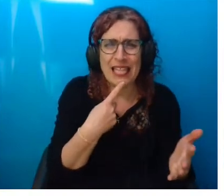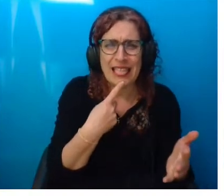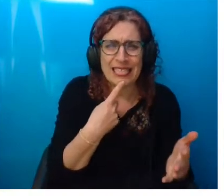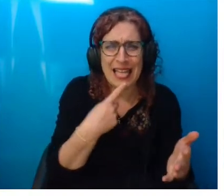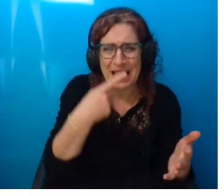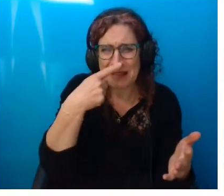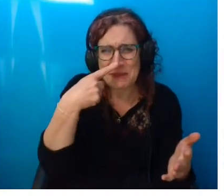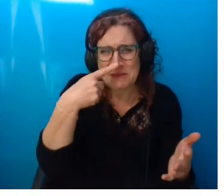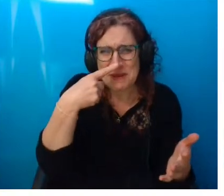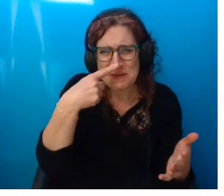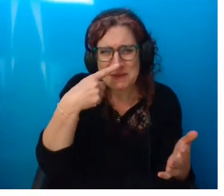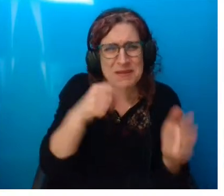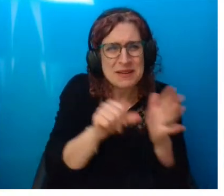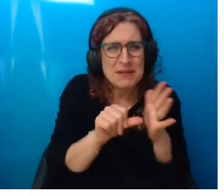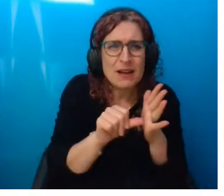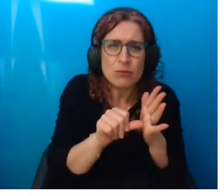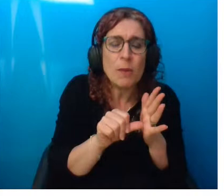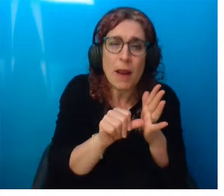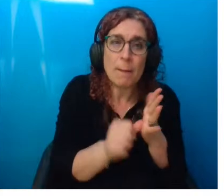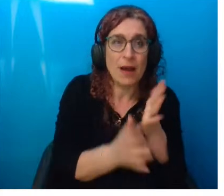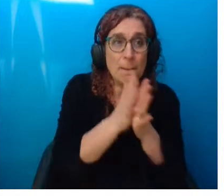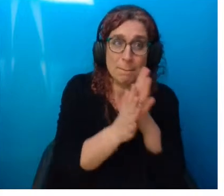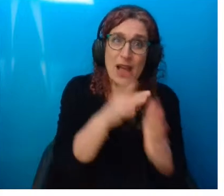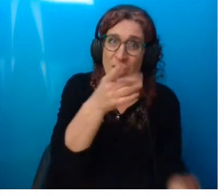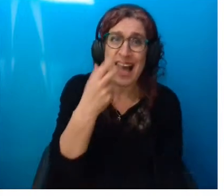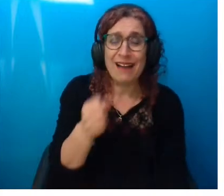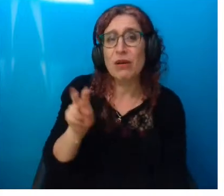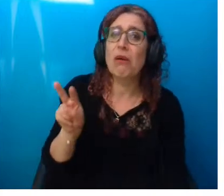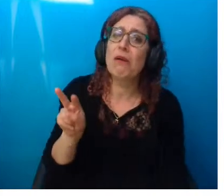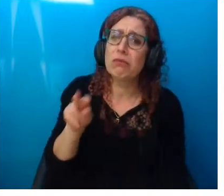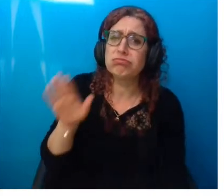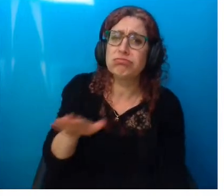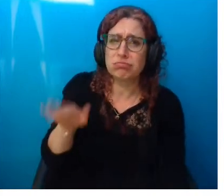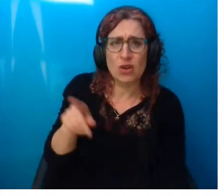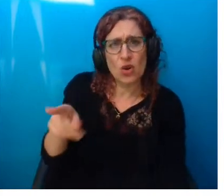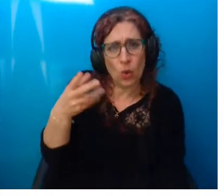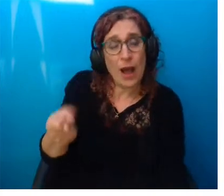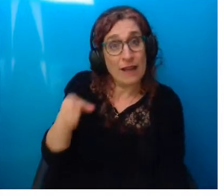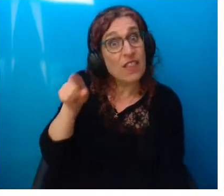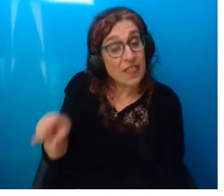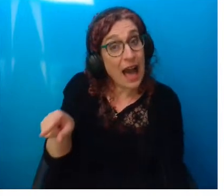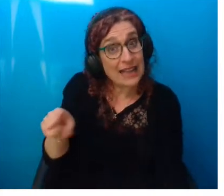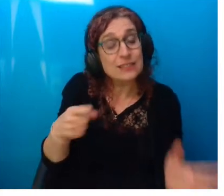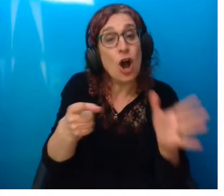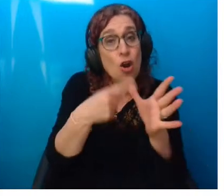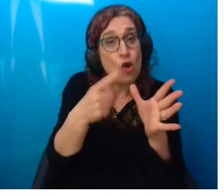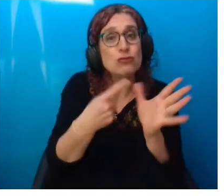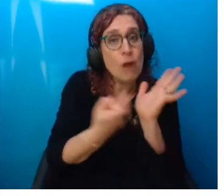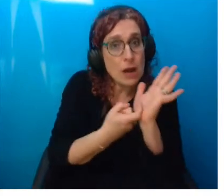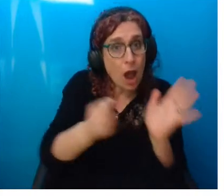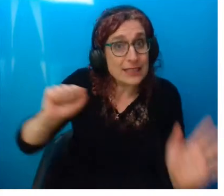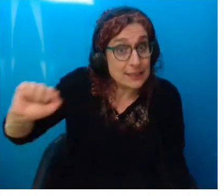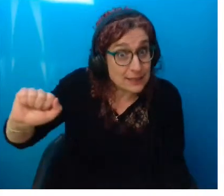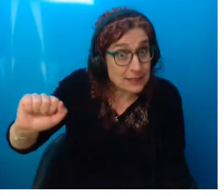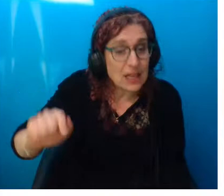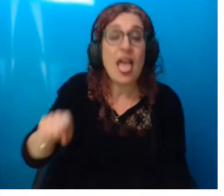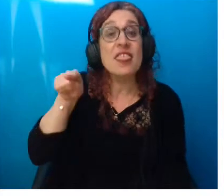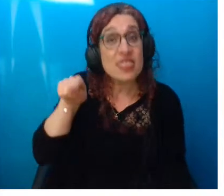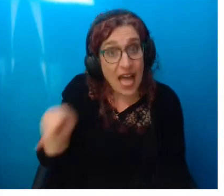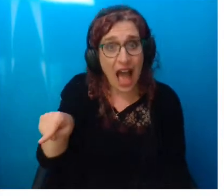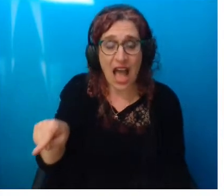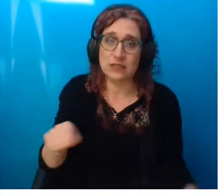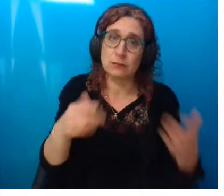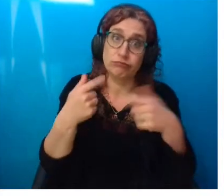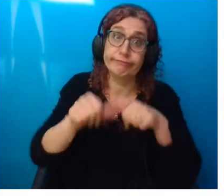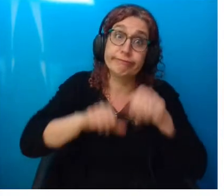impaired. So have sympathy for the person who suffers from allergic rhinitis, because they have symptoms like that for more than 3 or 4 days.